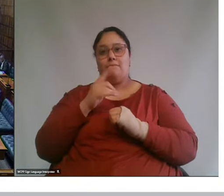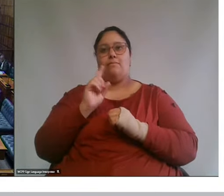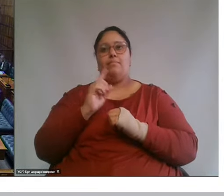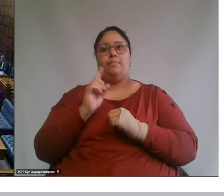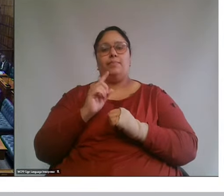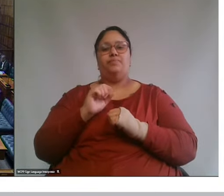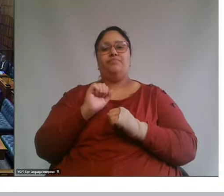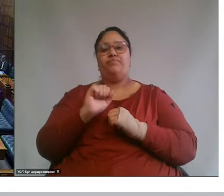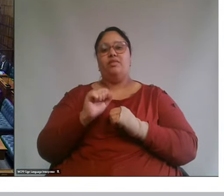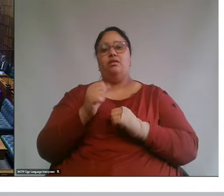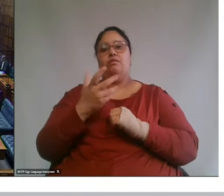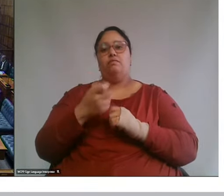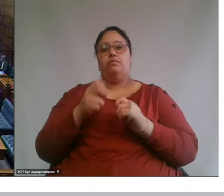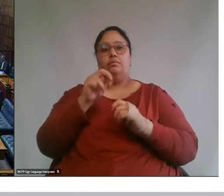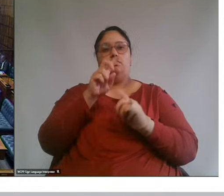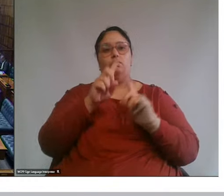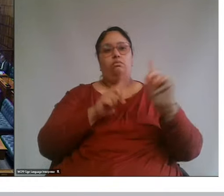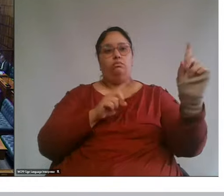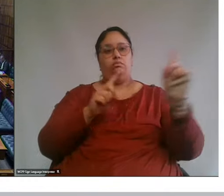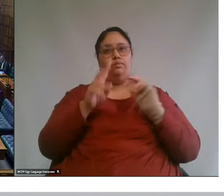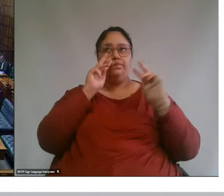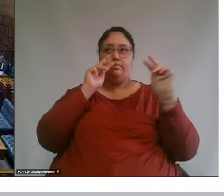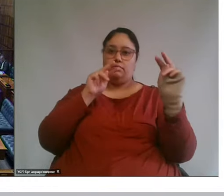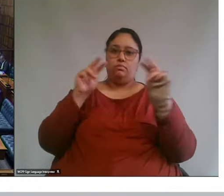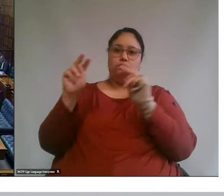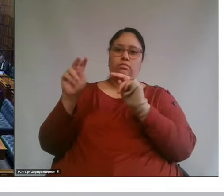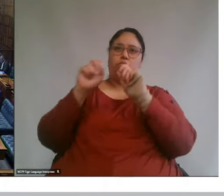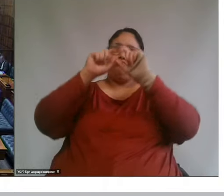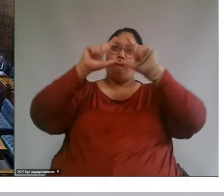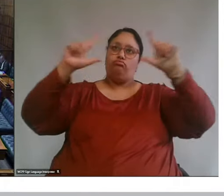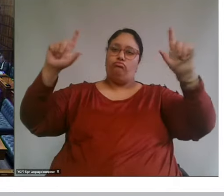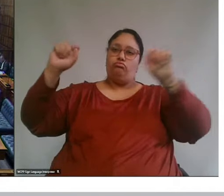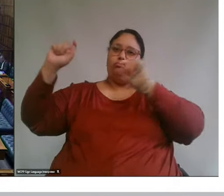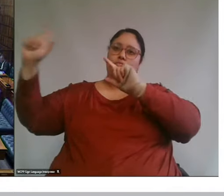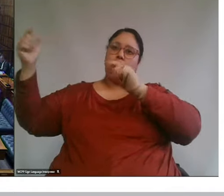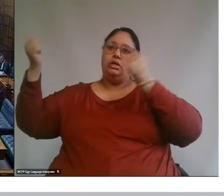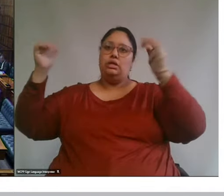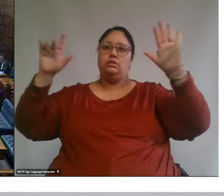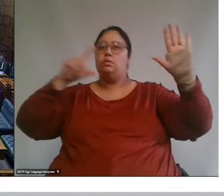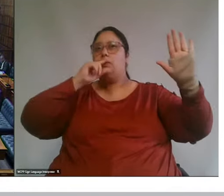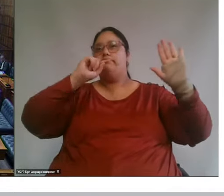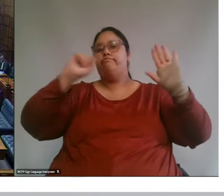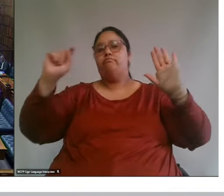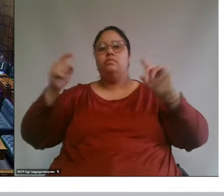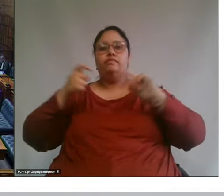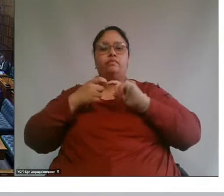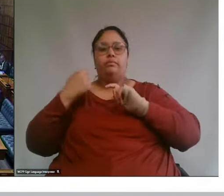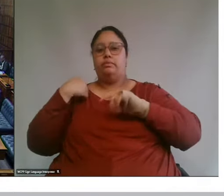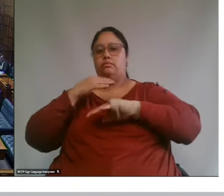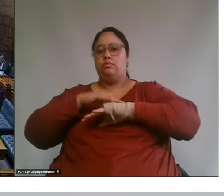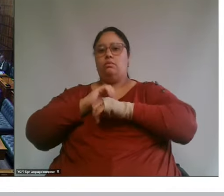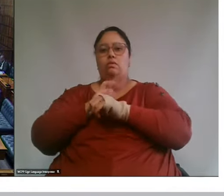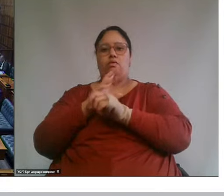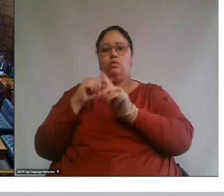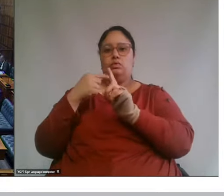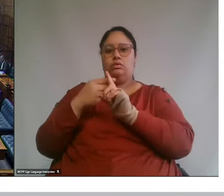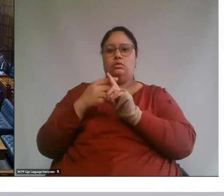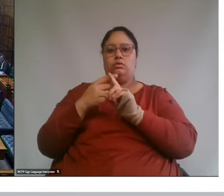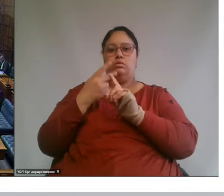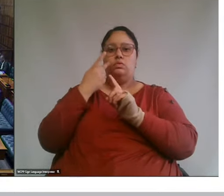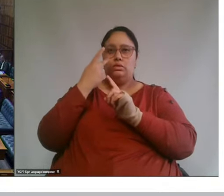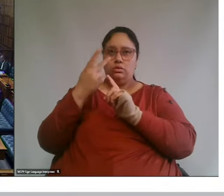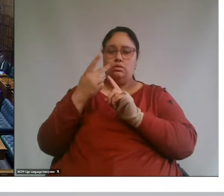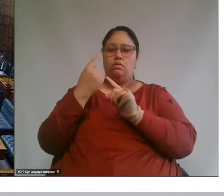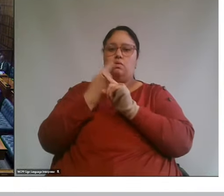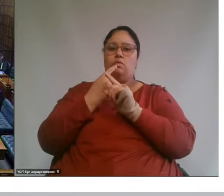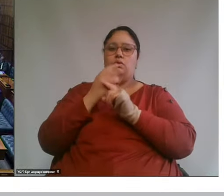there you know from the N1 you can actually see Expose and everything I've never since the time of coid to date there's actually